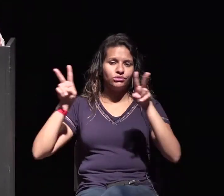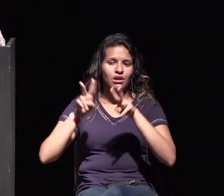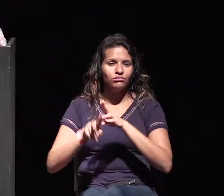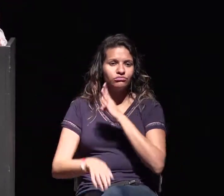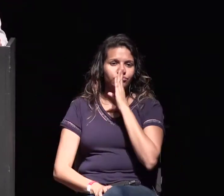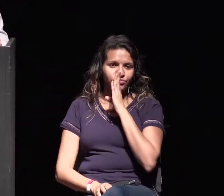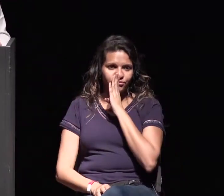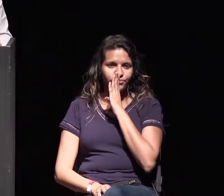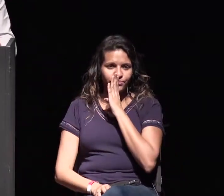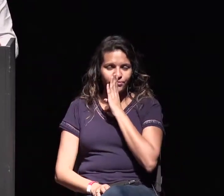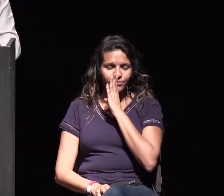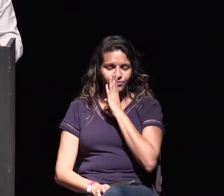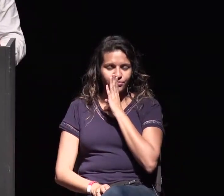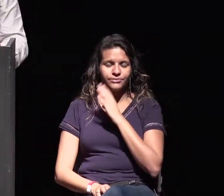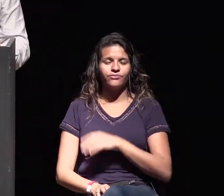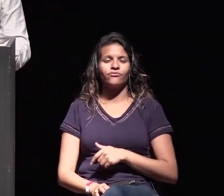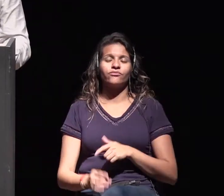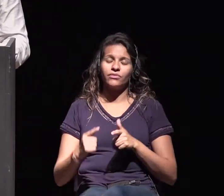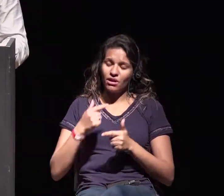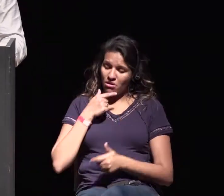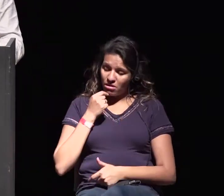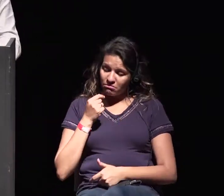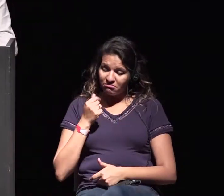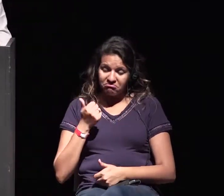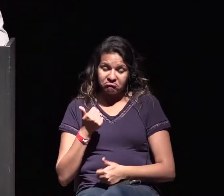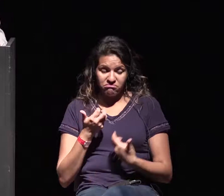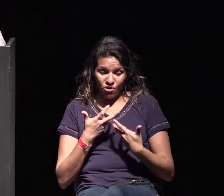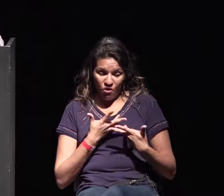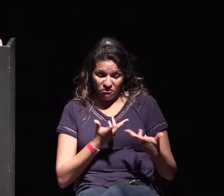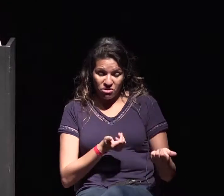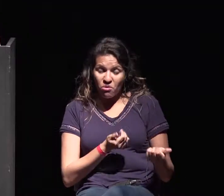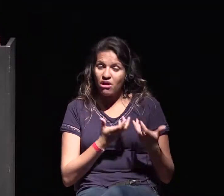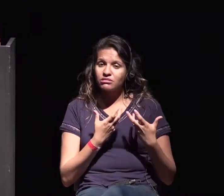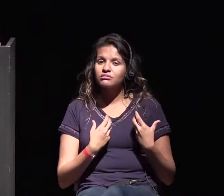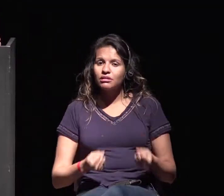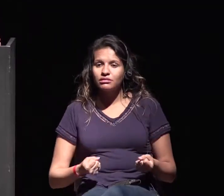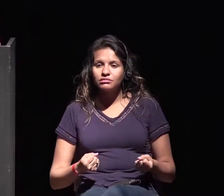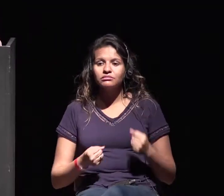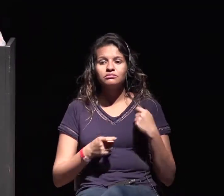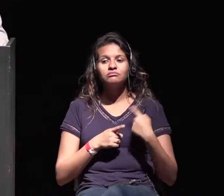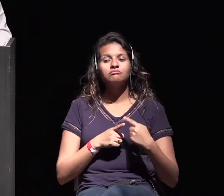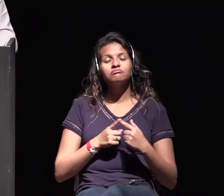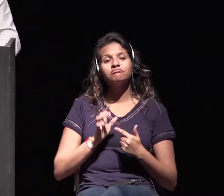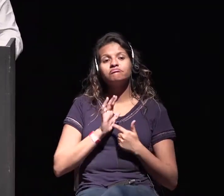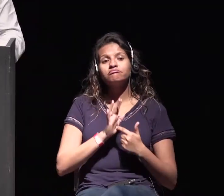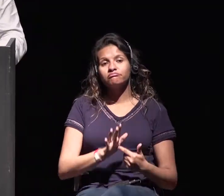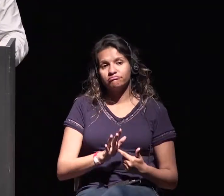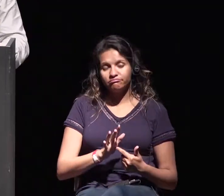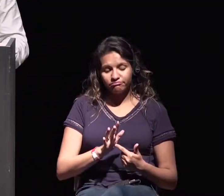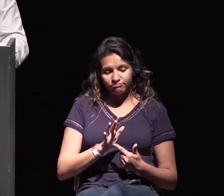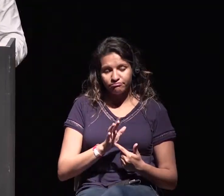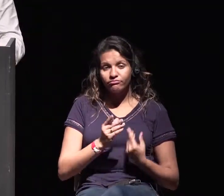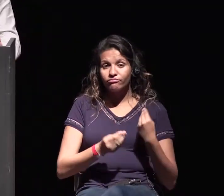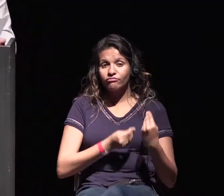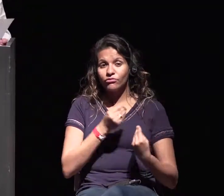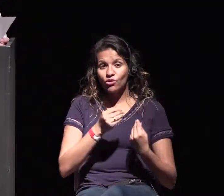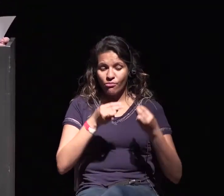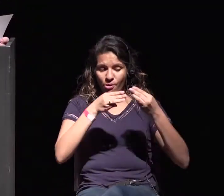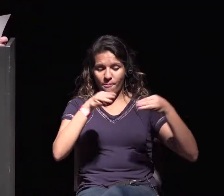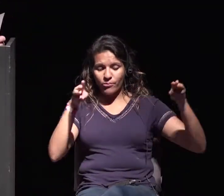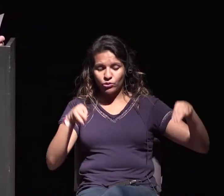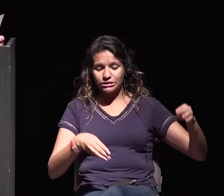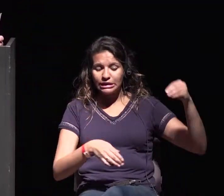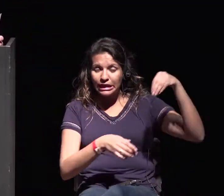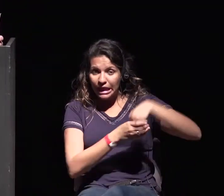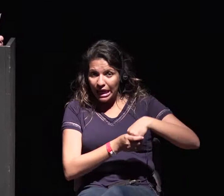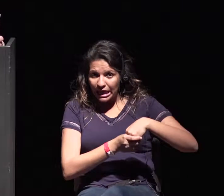piece anew within the context of a choreographed exhibition. So thus moving from the idea of the orchestra